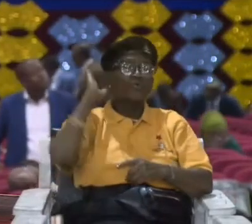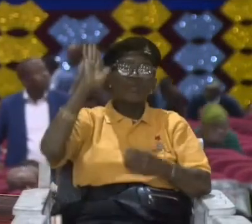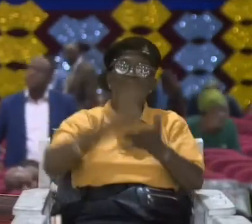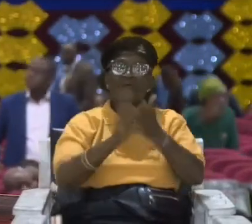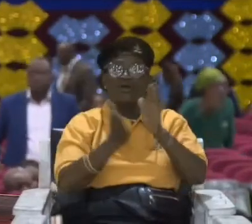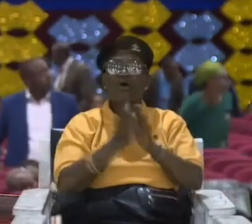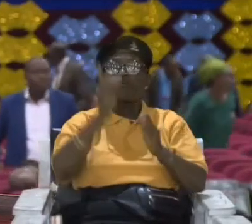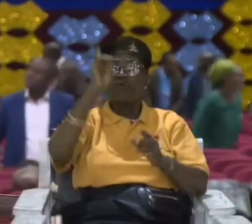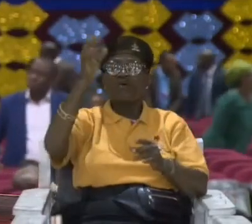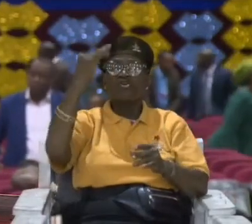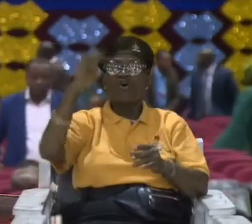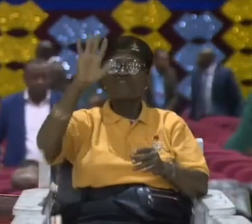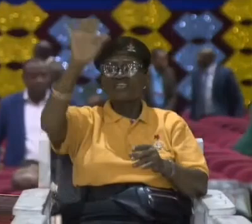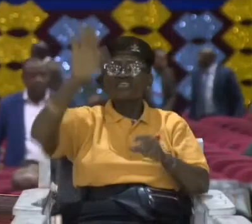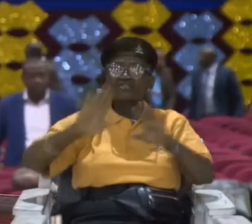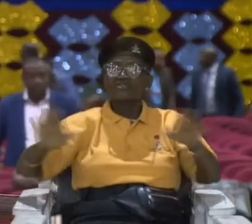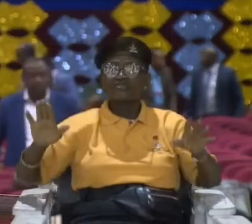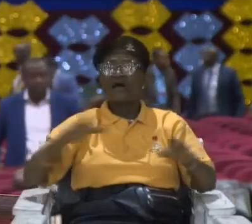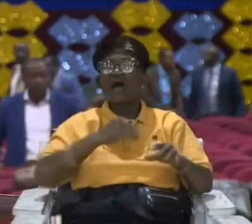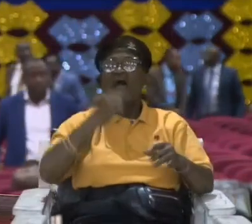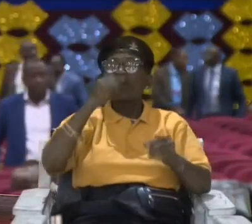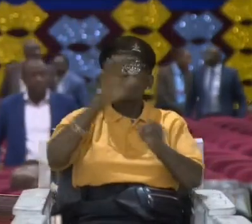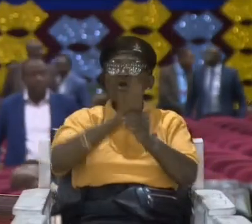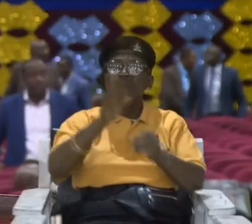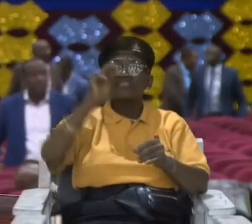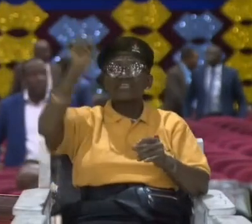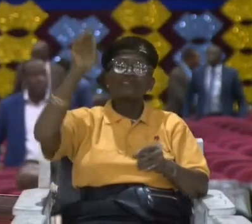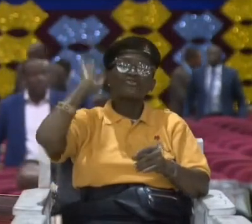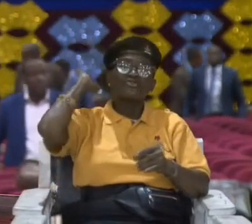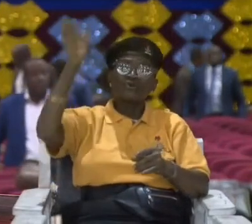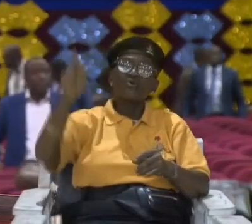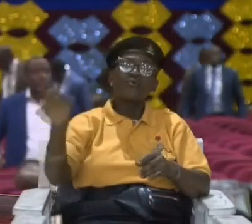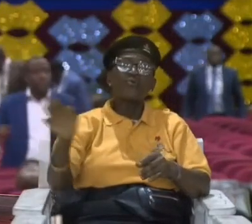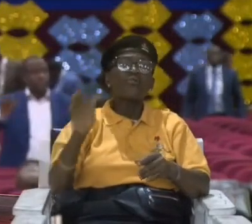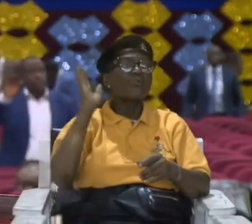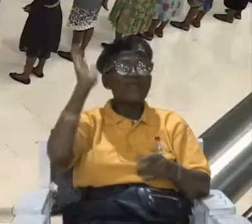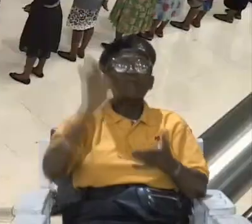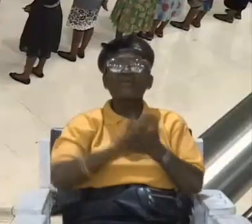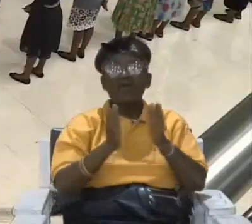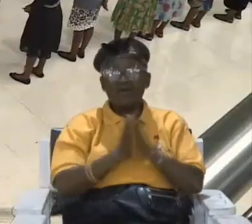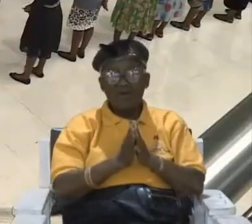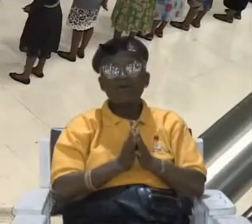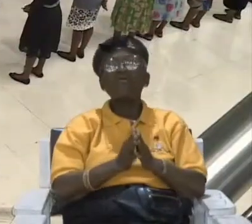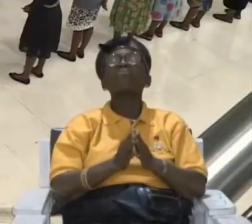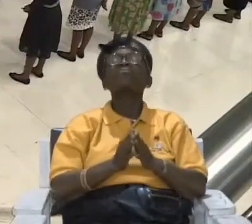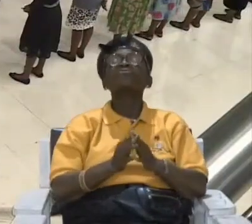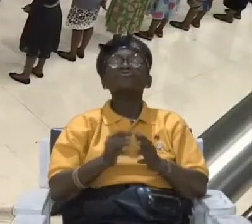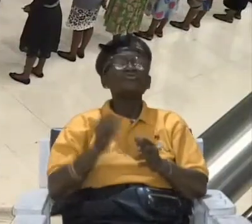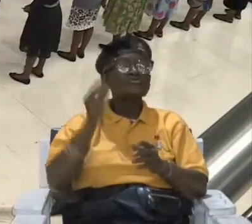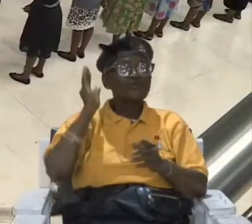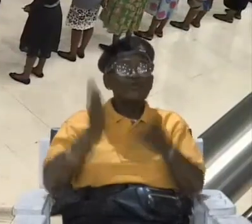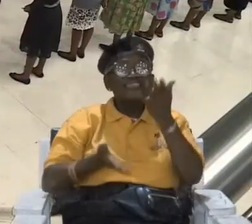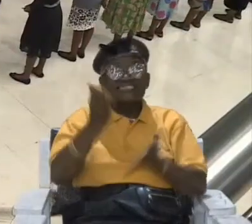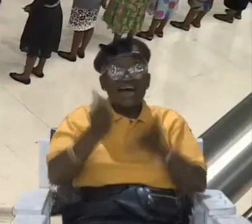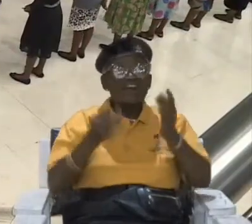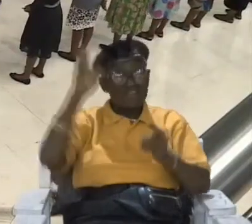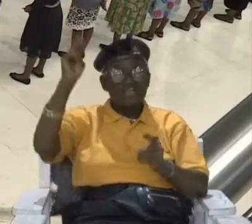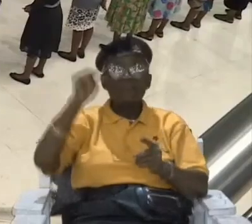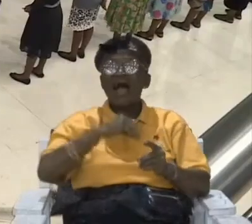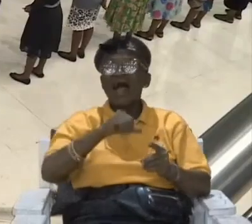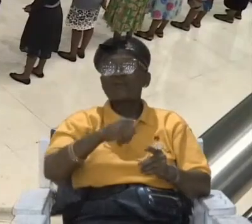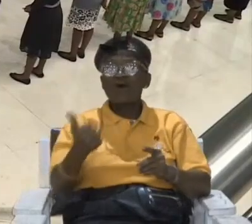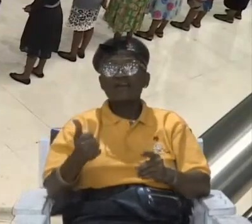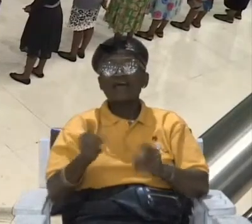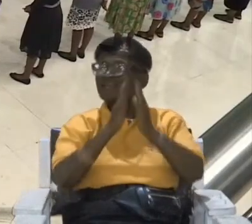the rest of your life. And the rest of us, please, let's stretch our hands towards these people. and intercede for them.